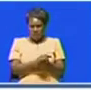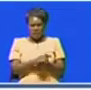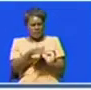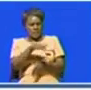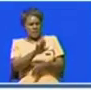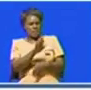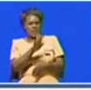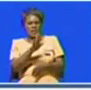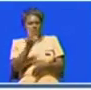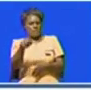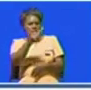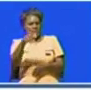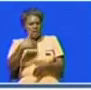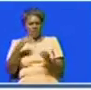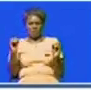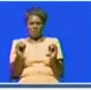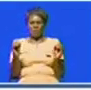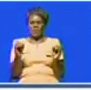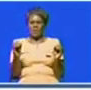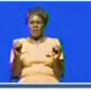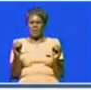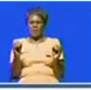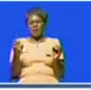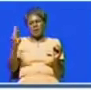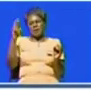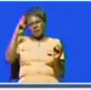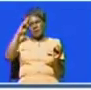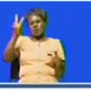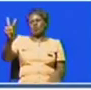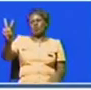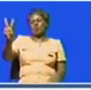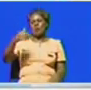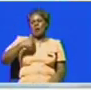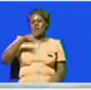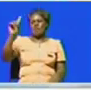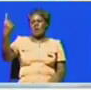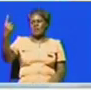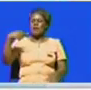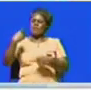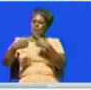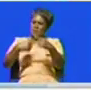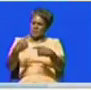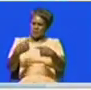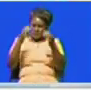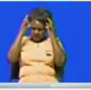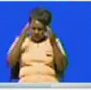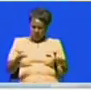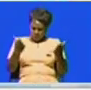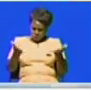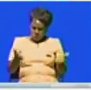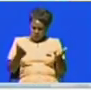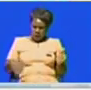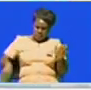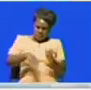they had no wrongdoing in this process? There are two reasons. First of all, the process, if you decided today that